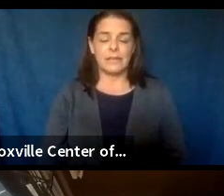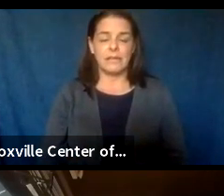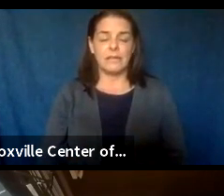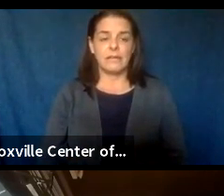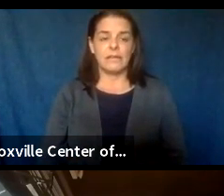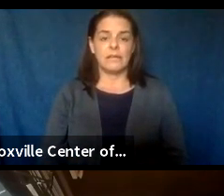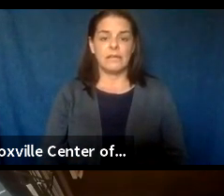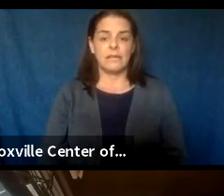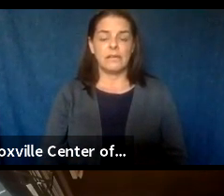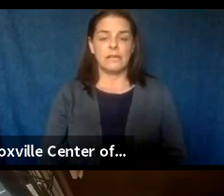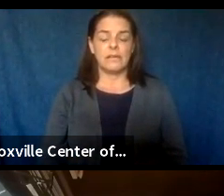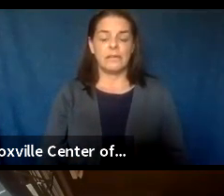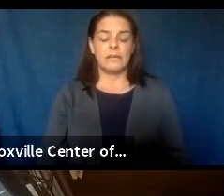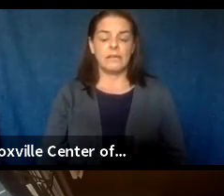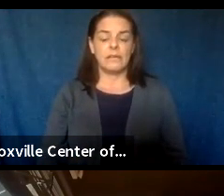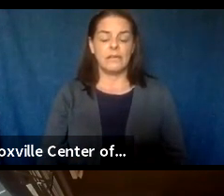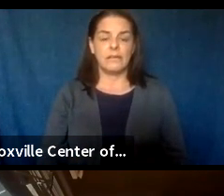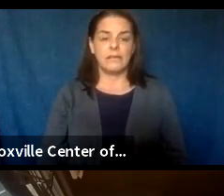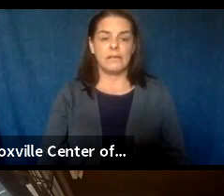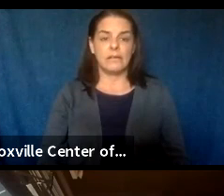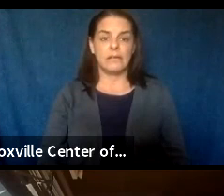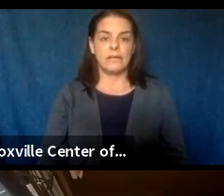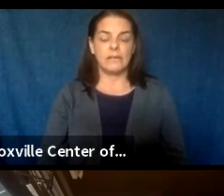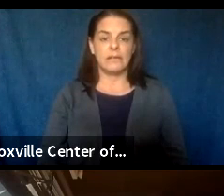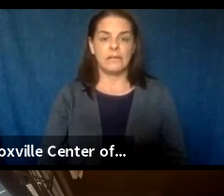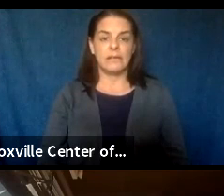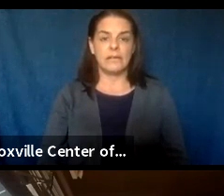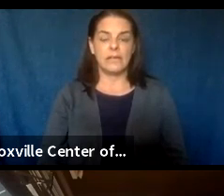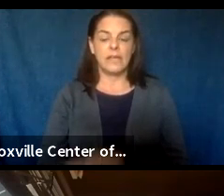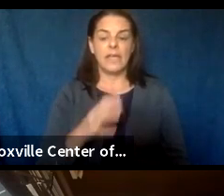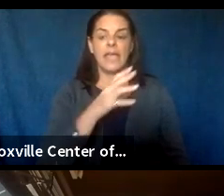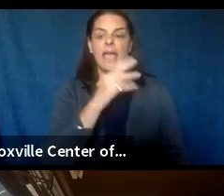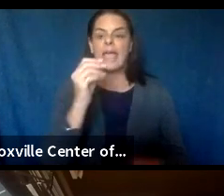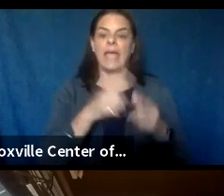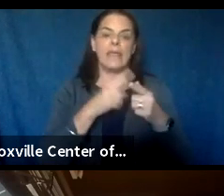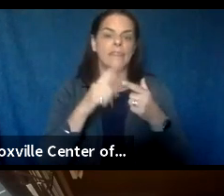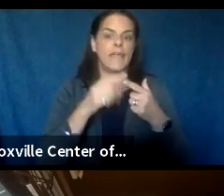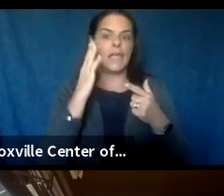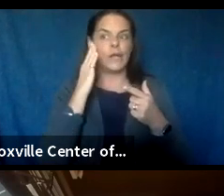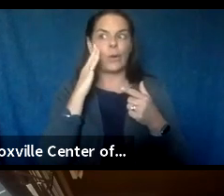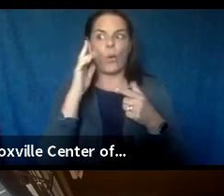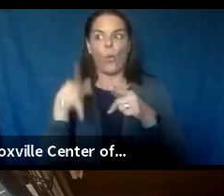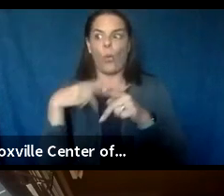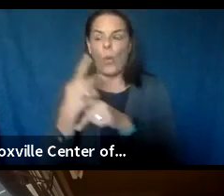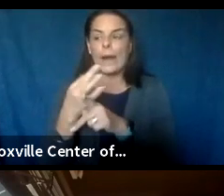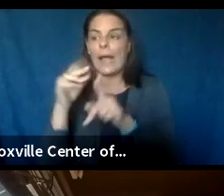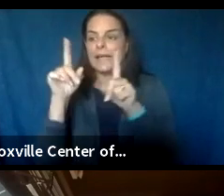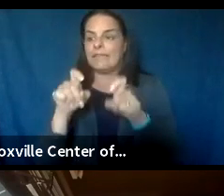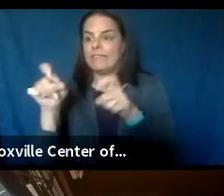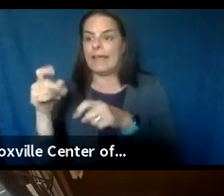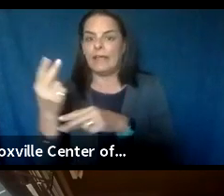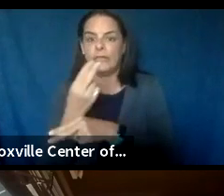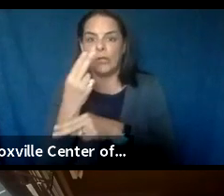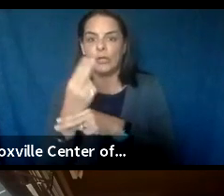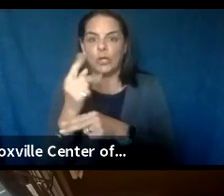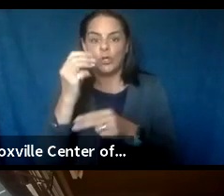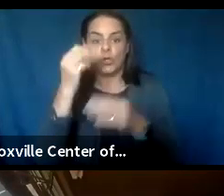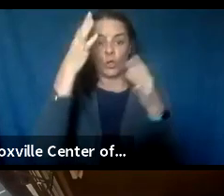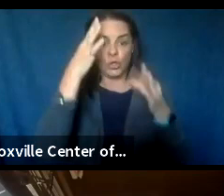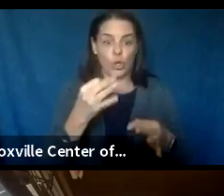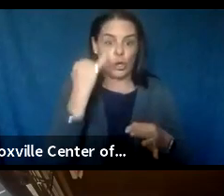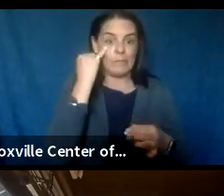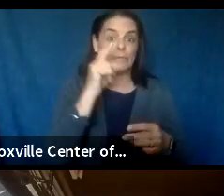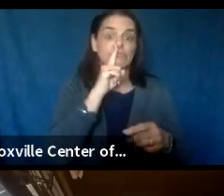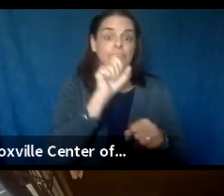then with the variables of how what type of test is used to determine whether it's a